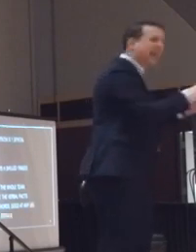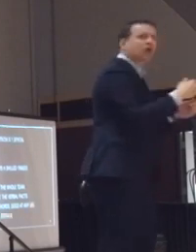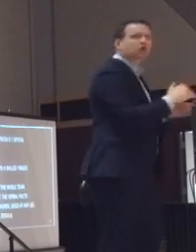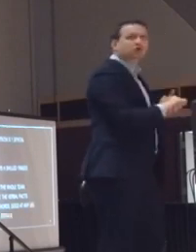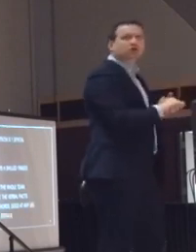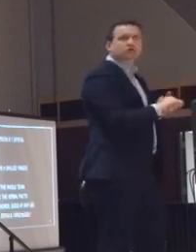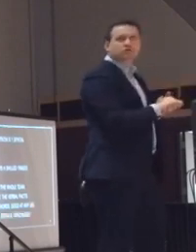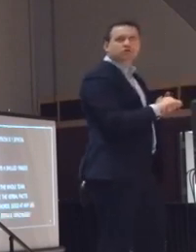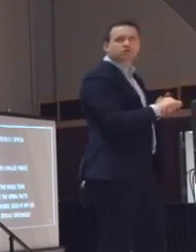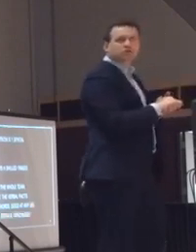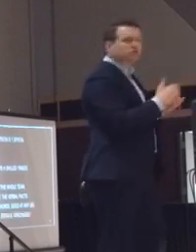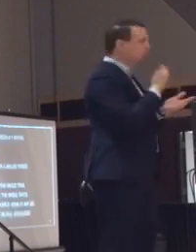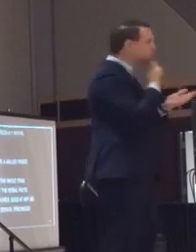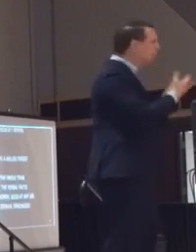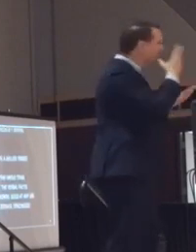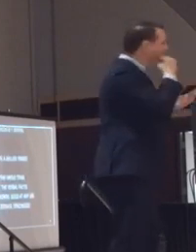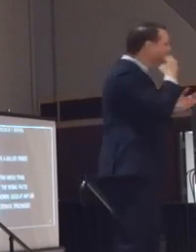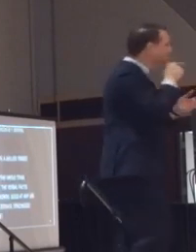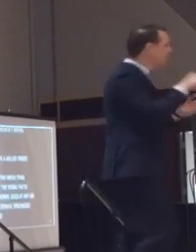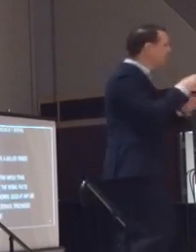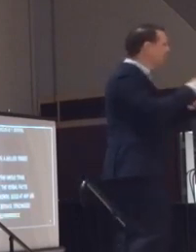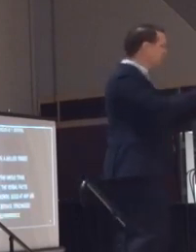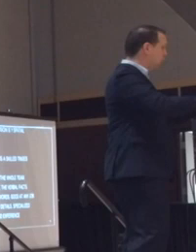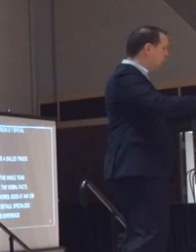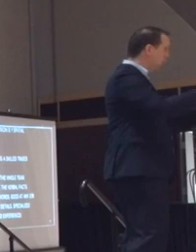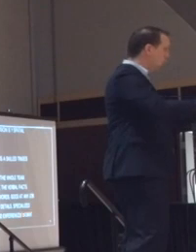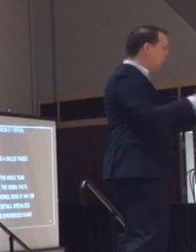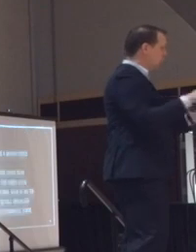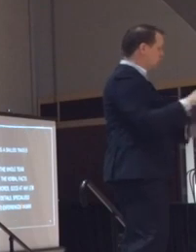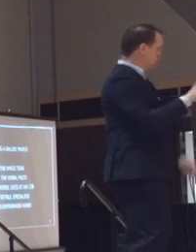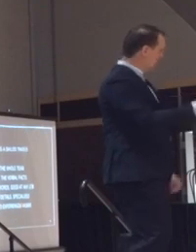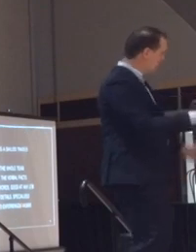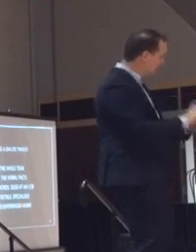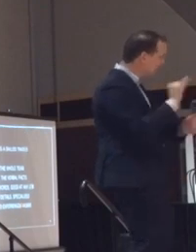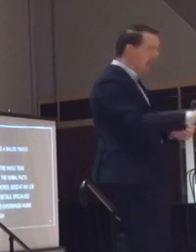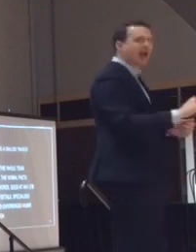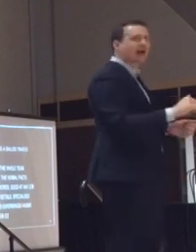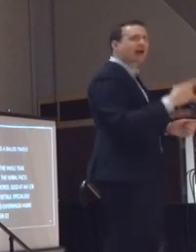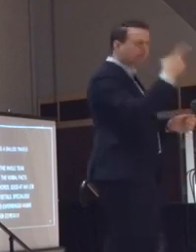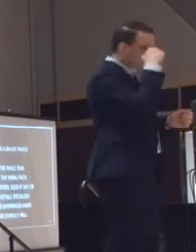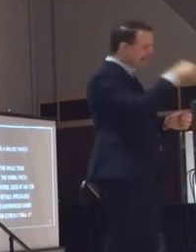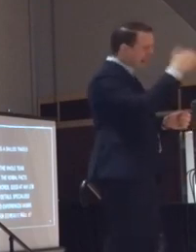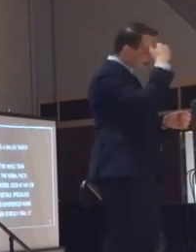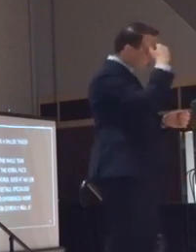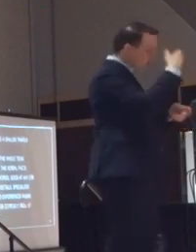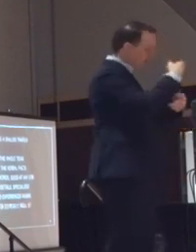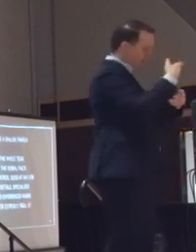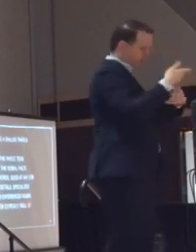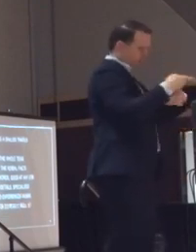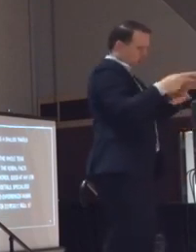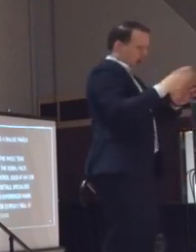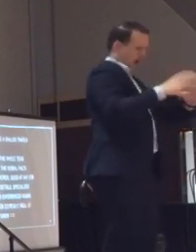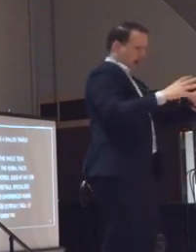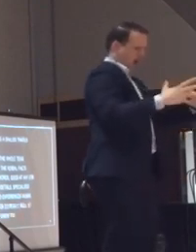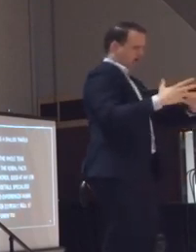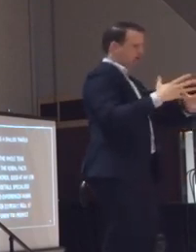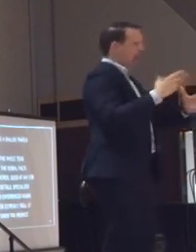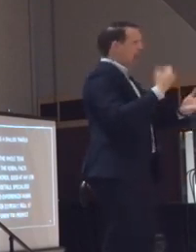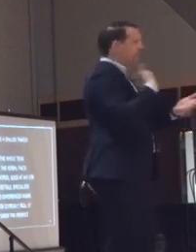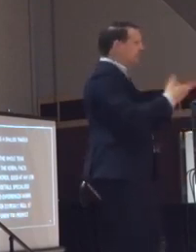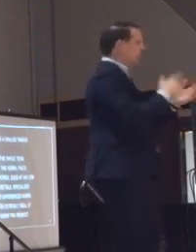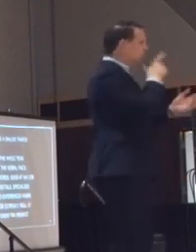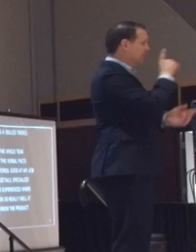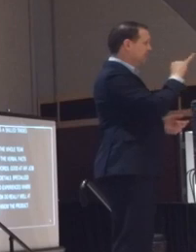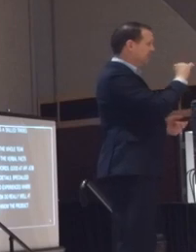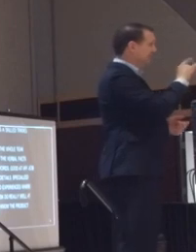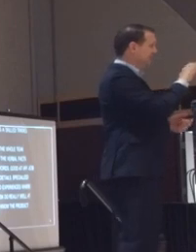good experiences where they sell cars and do really well at it because they know the product. Then you got some dyslexics